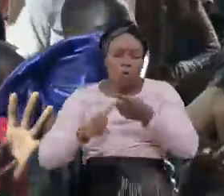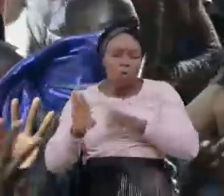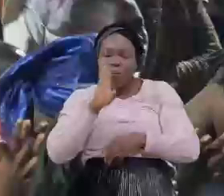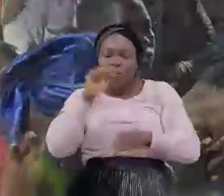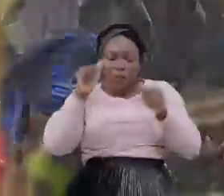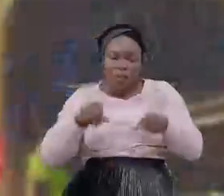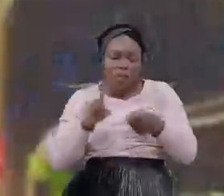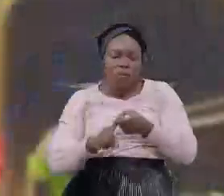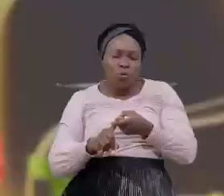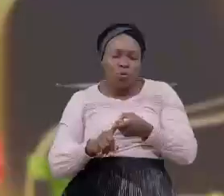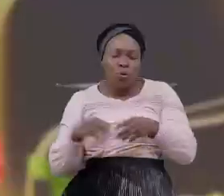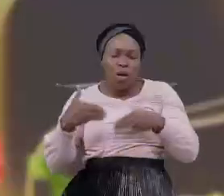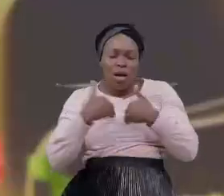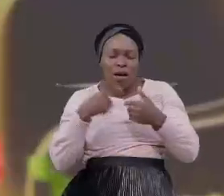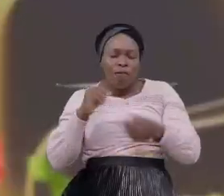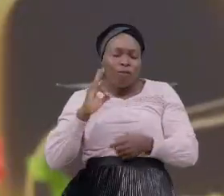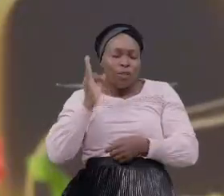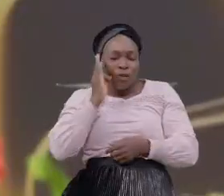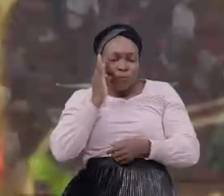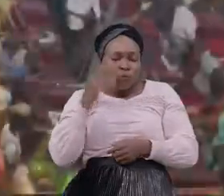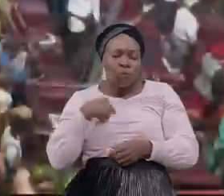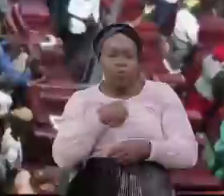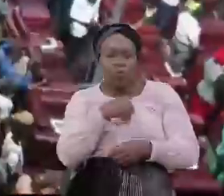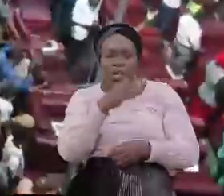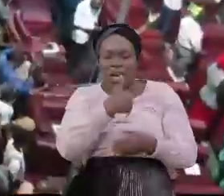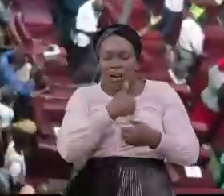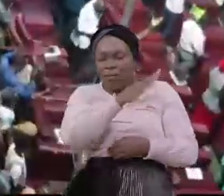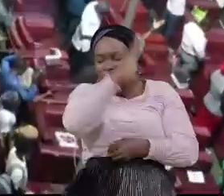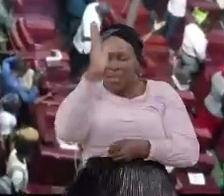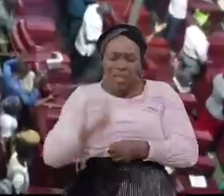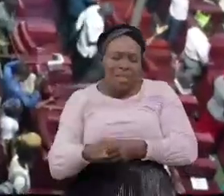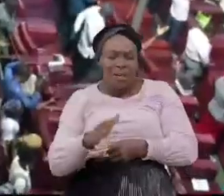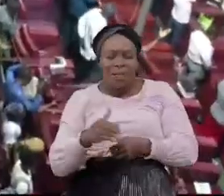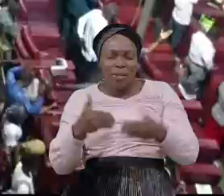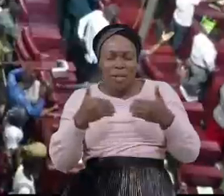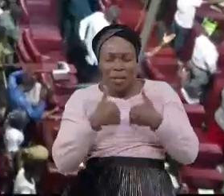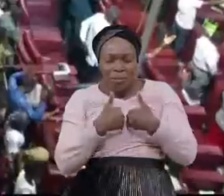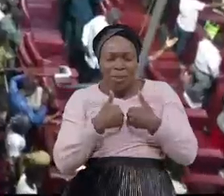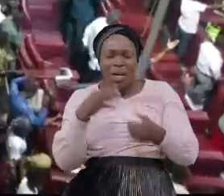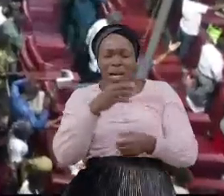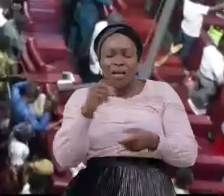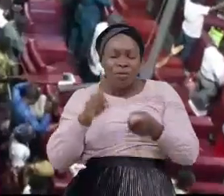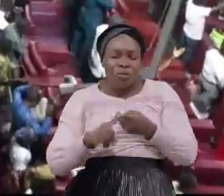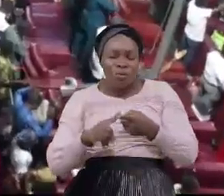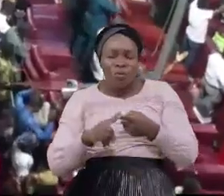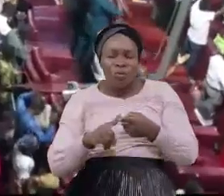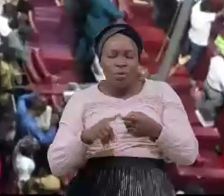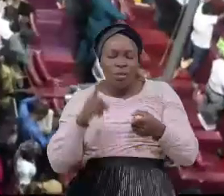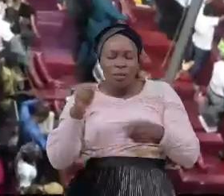the people we have never helped. At the times we have never done it, at